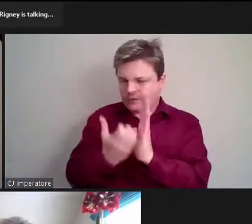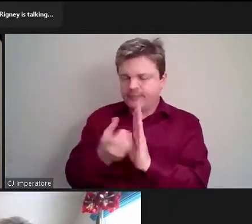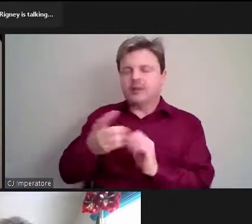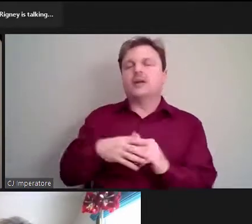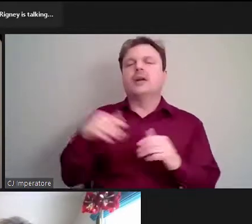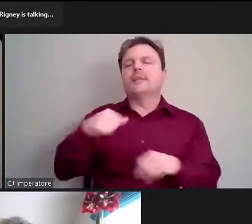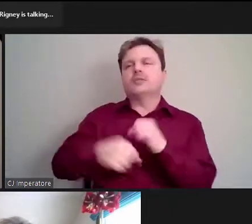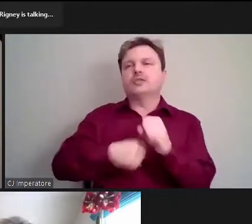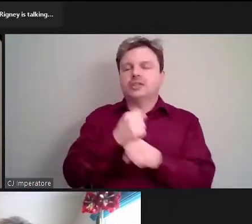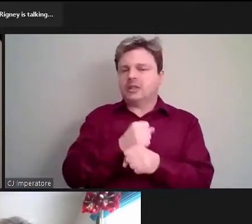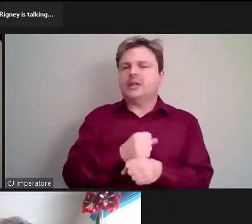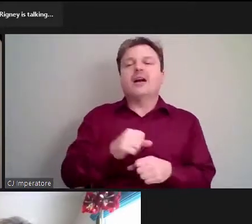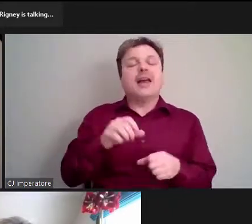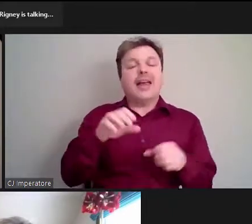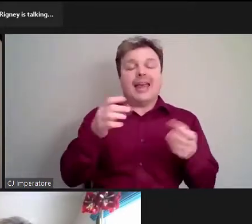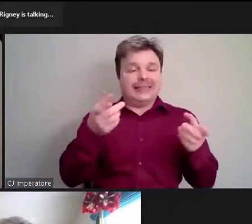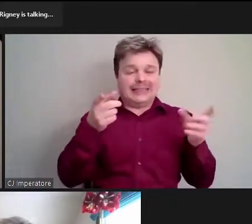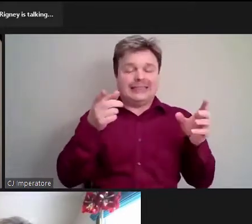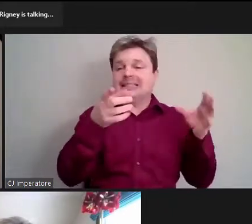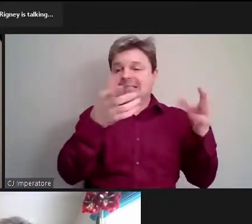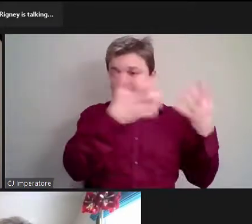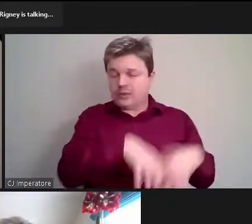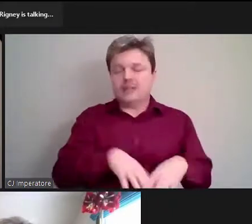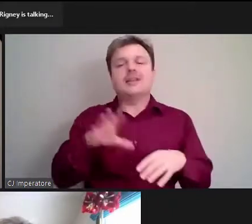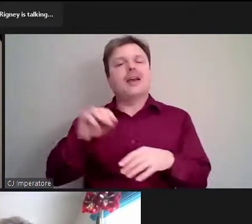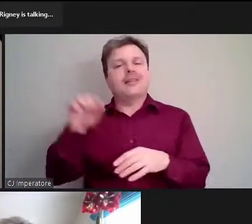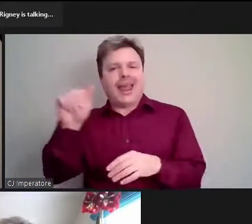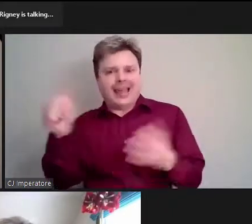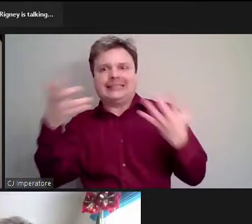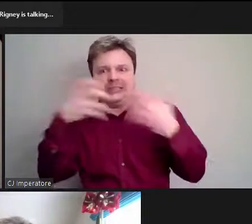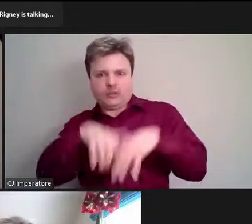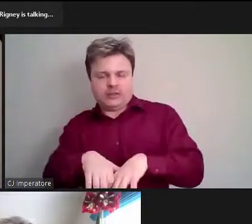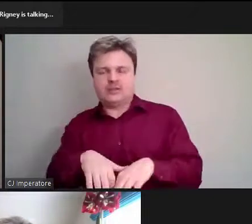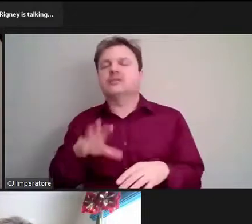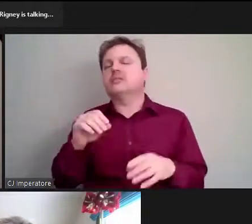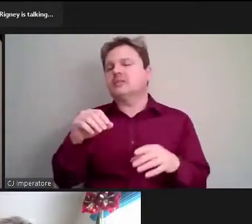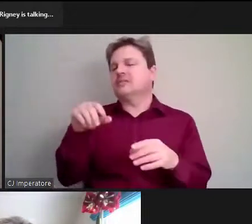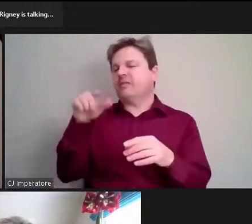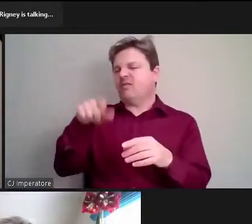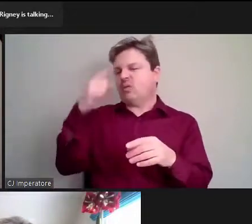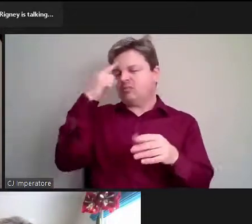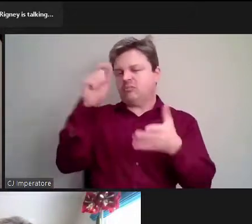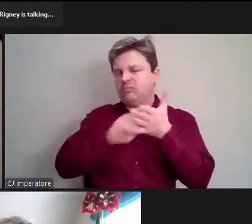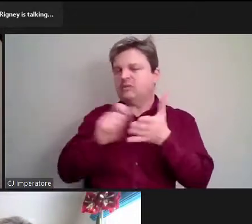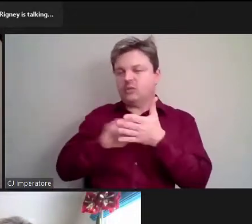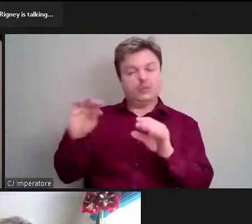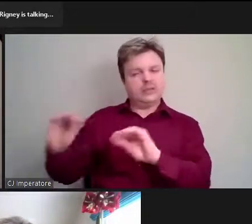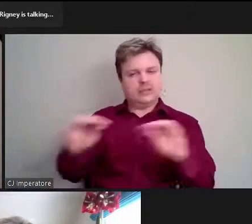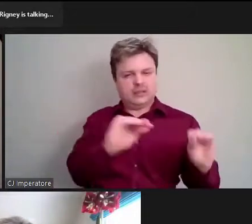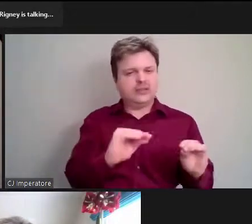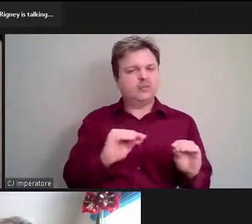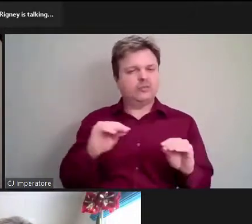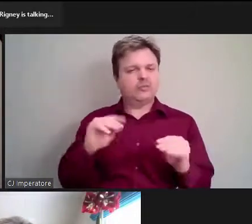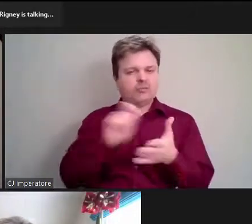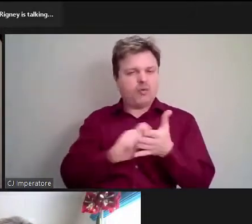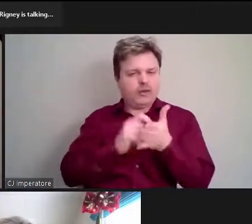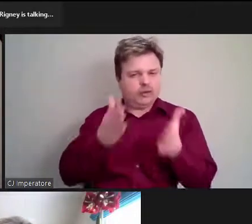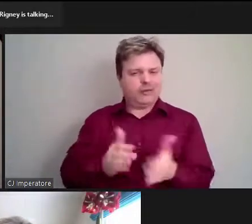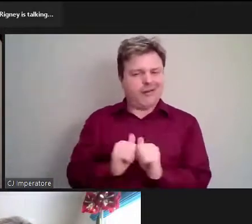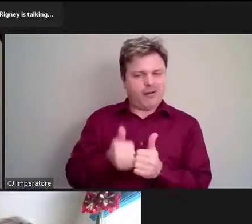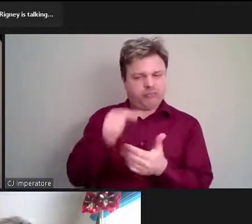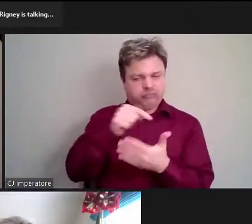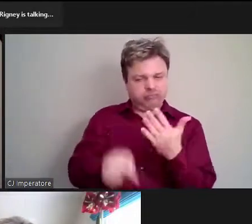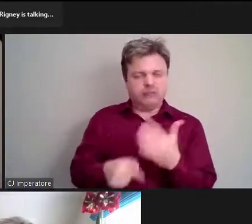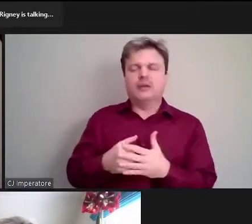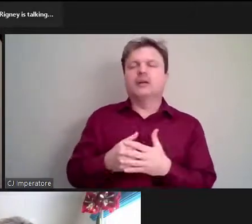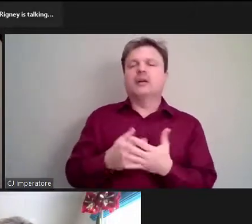an asynchronous version of the workshop required to train writers on these features so that we can kind of take